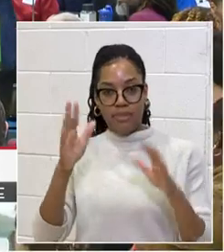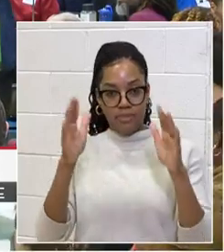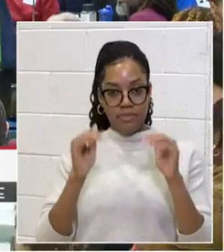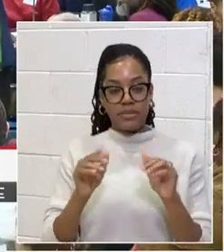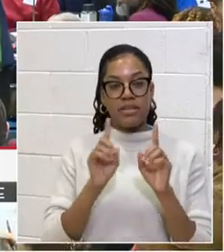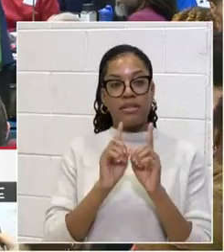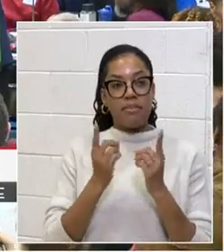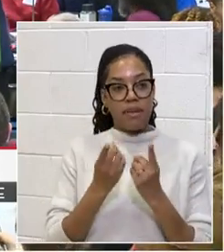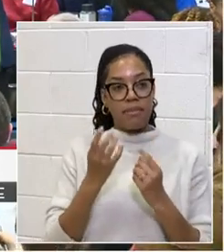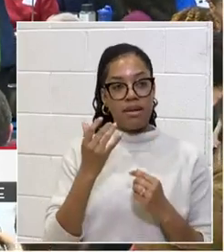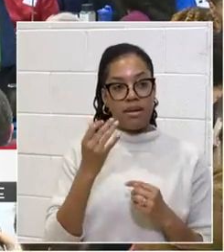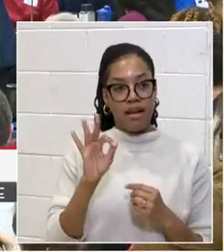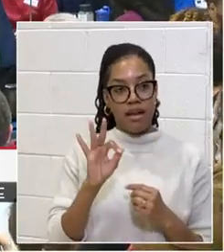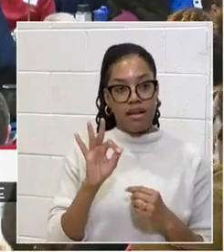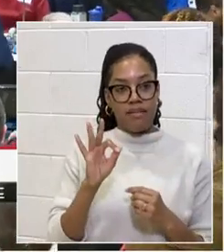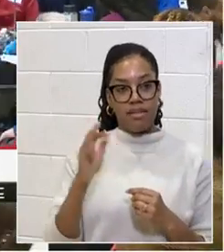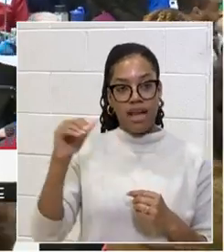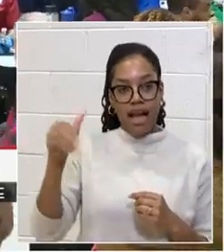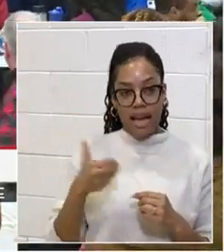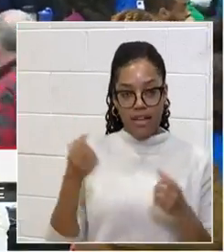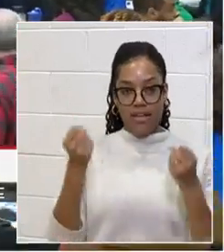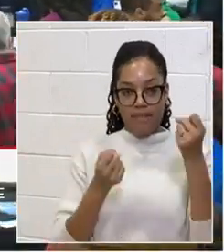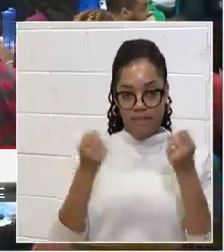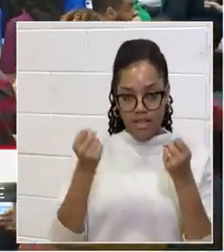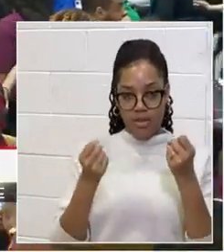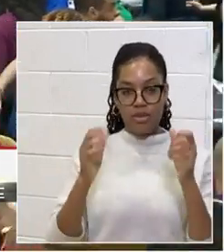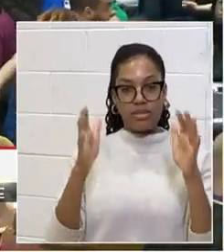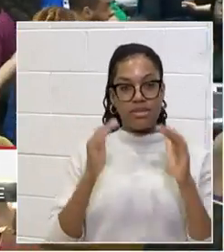Department of Transportation.